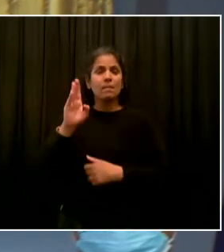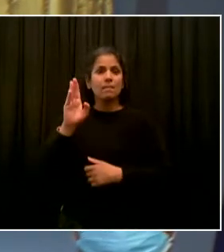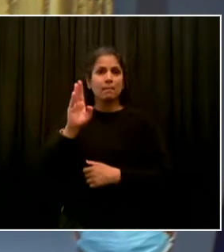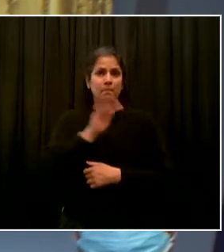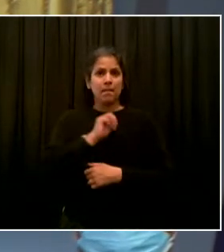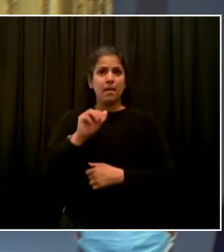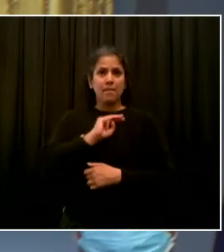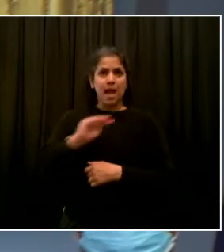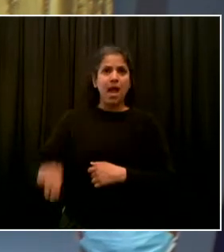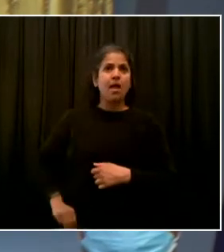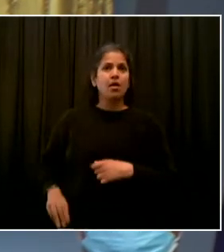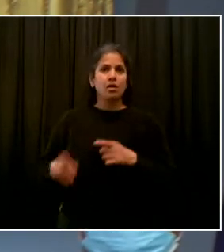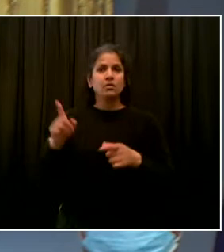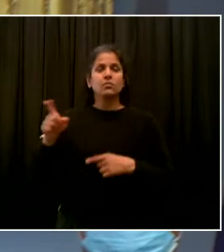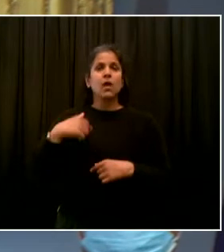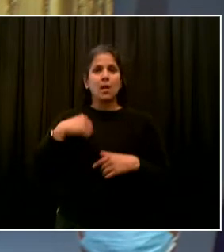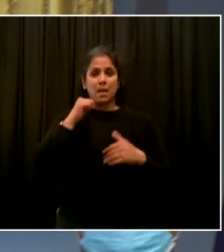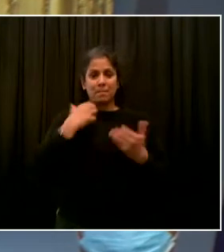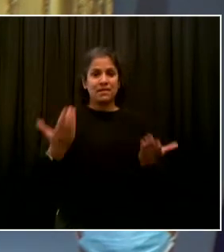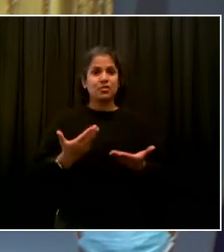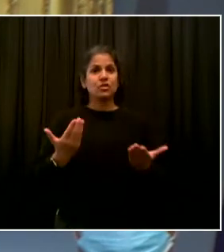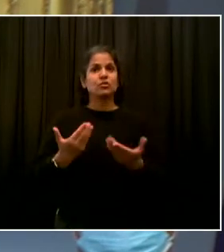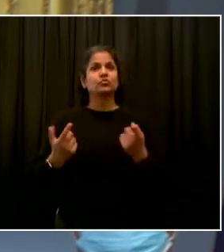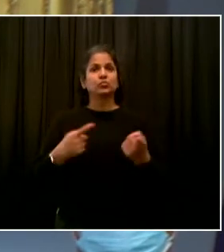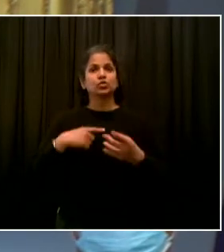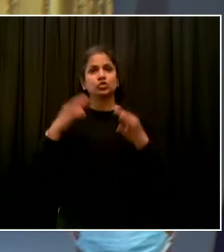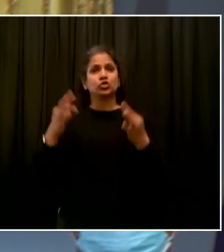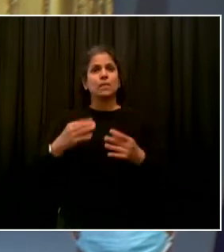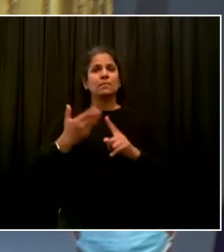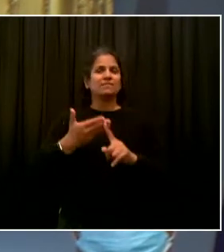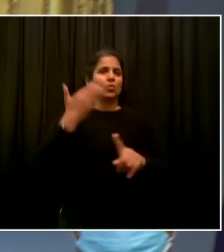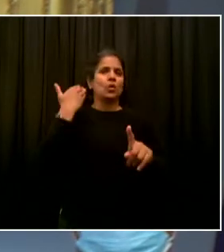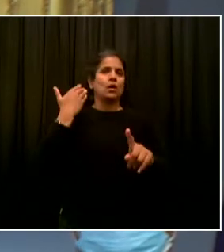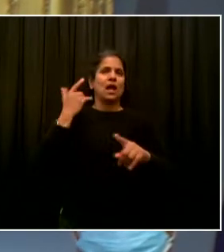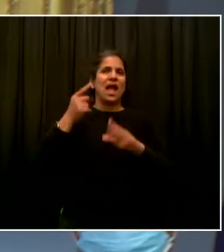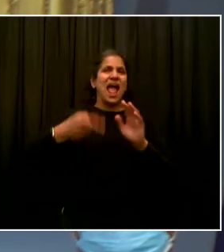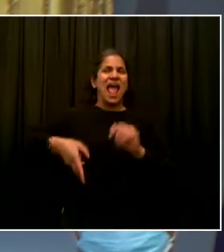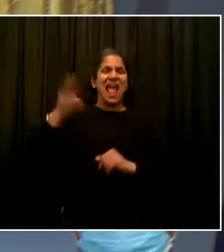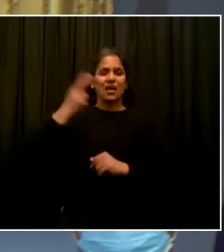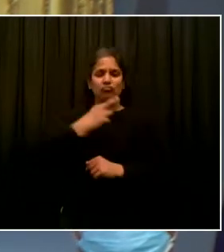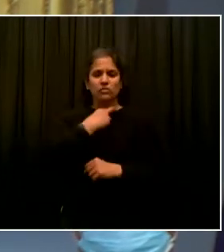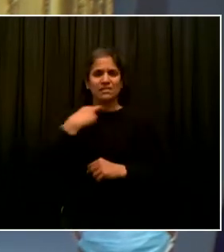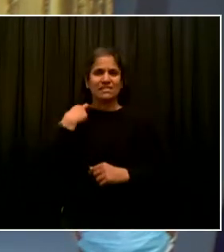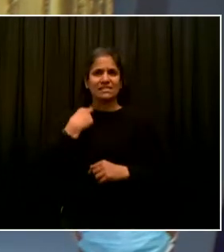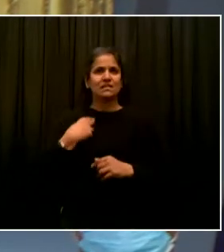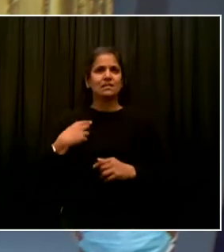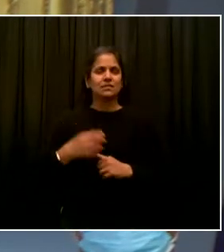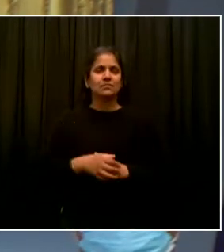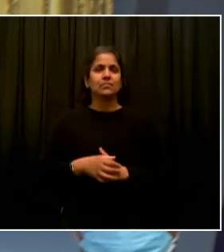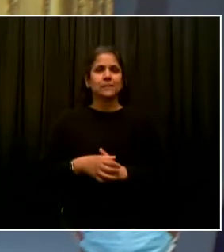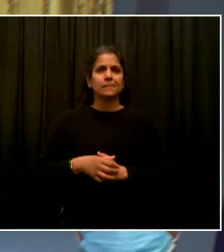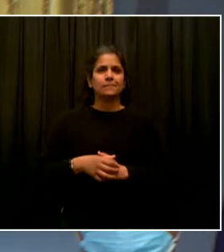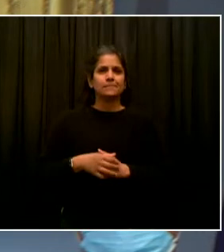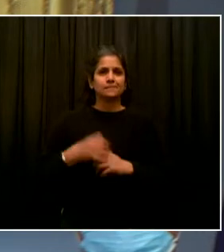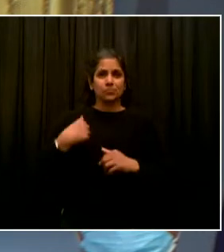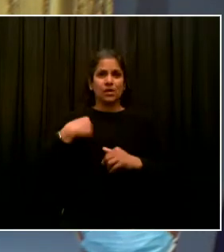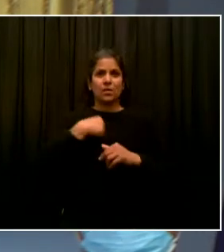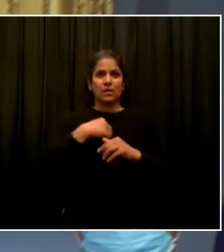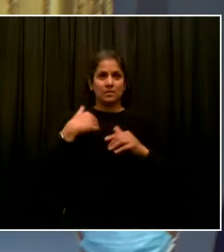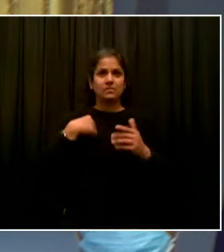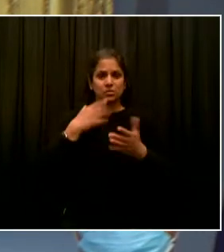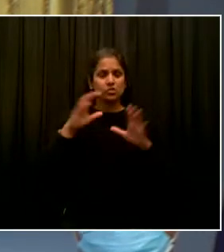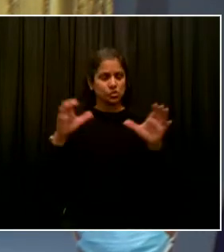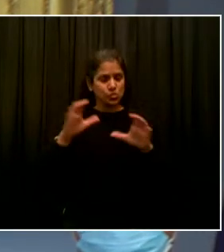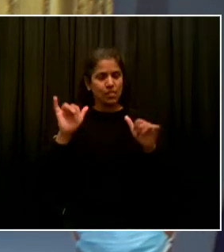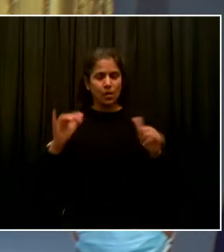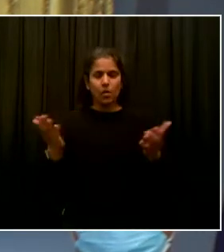this decision before we get into a higher risk category so that we can do our part, and I'm asking all New Yorkers to do their part to help